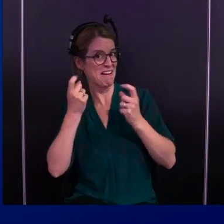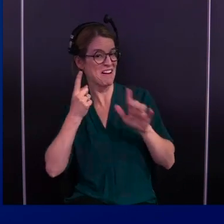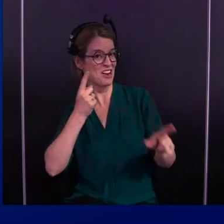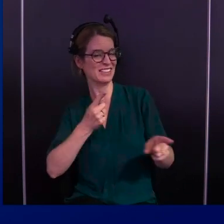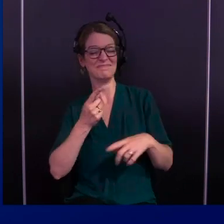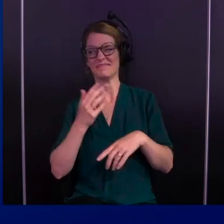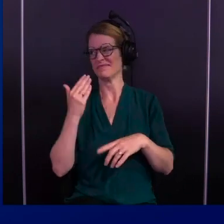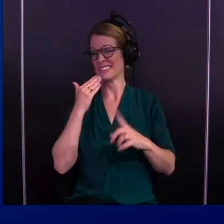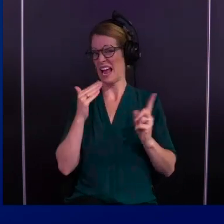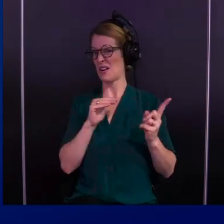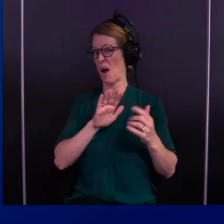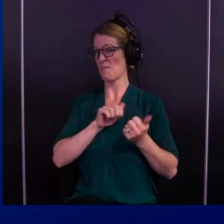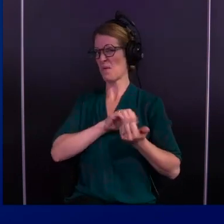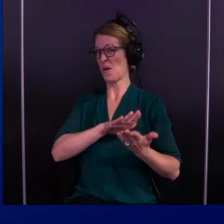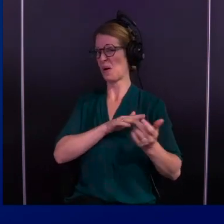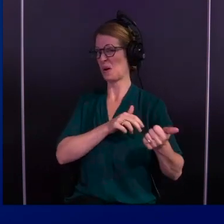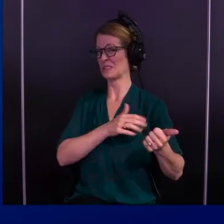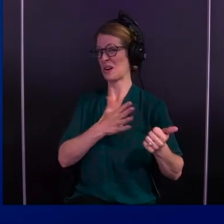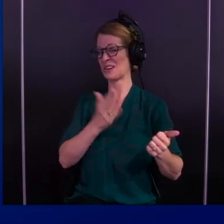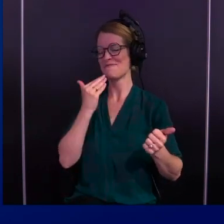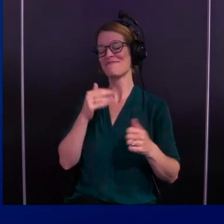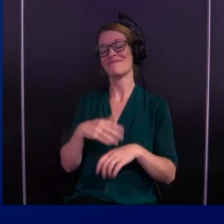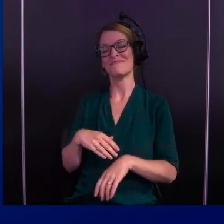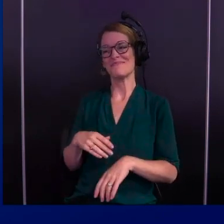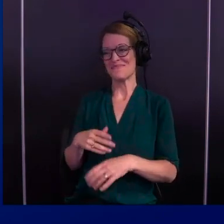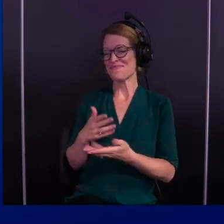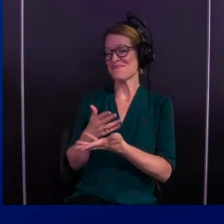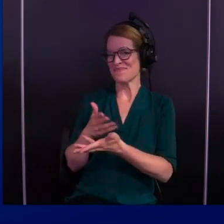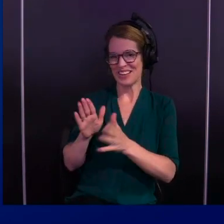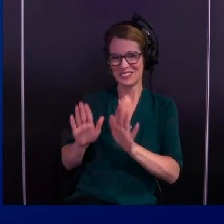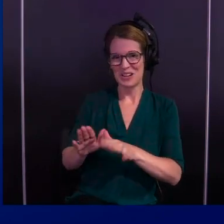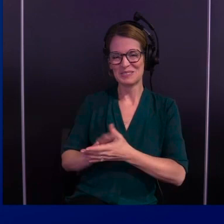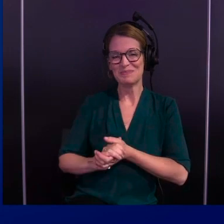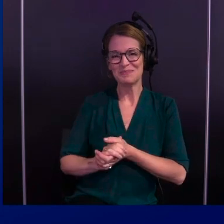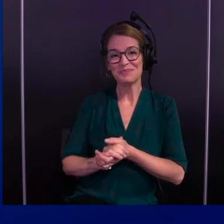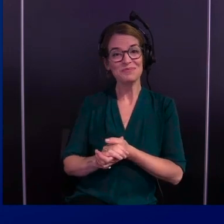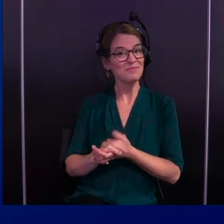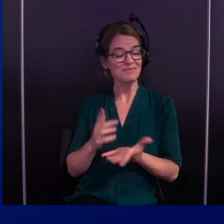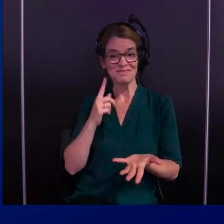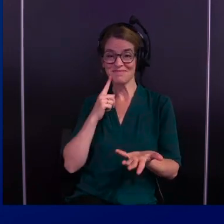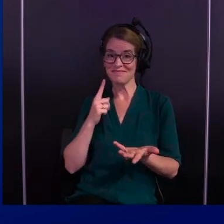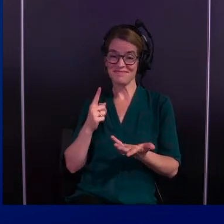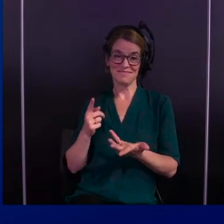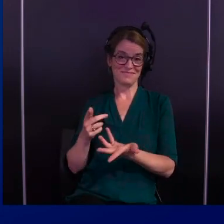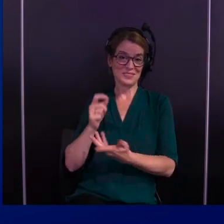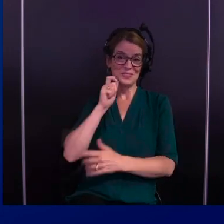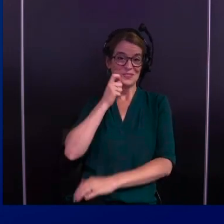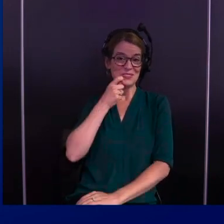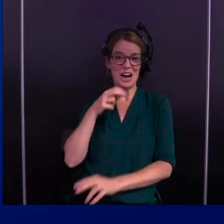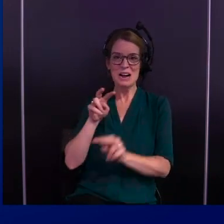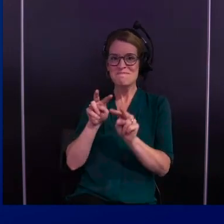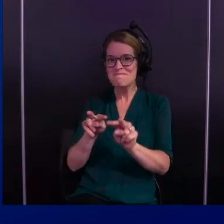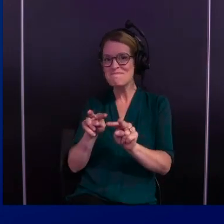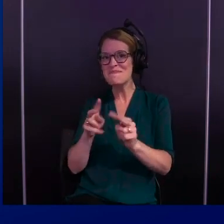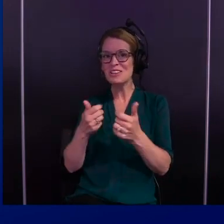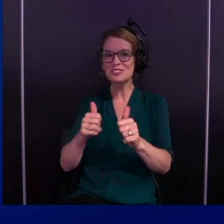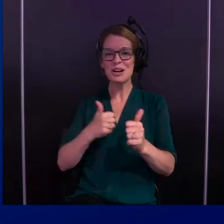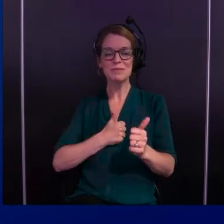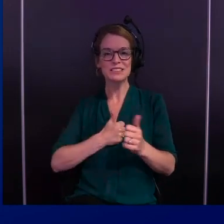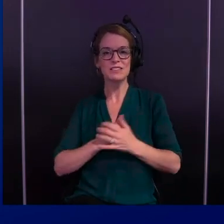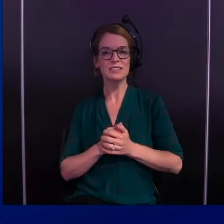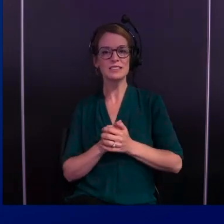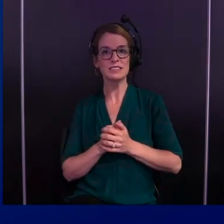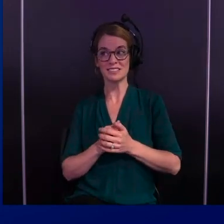this guy works. So, no, that's awesome. I think that this is really cool. I'm really excited to try this myself. And then for those